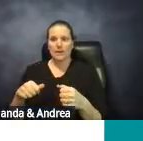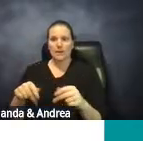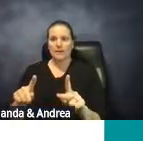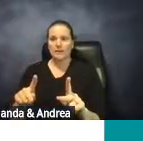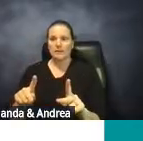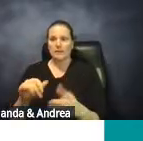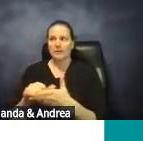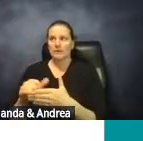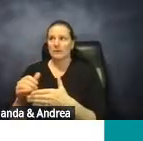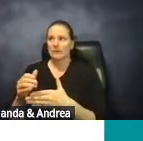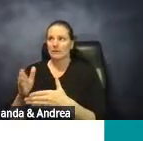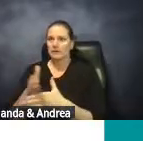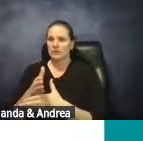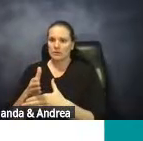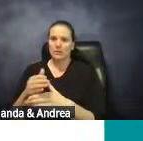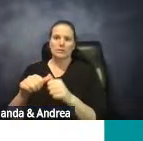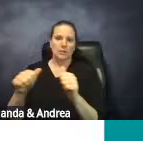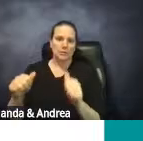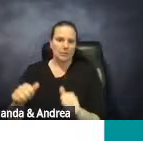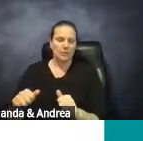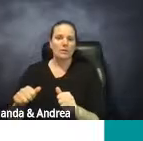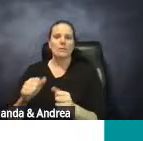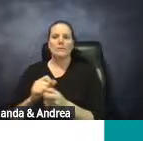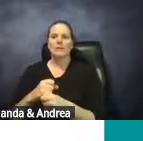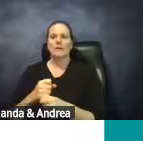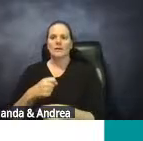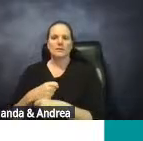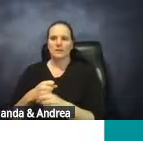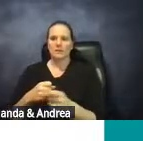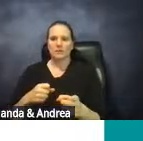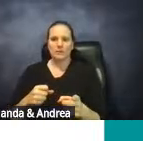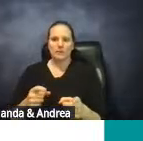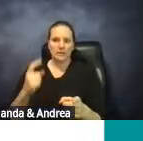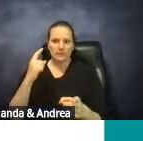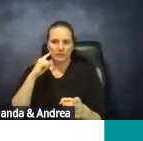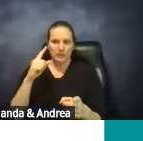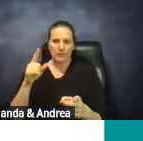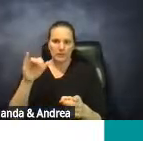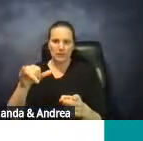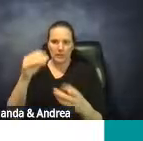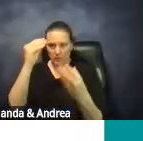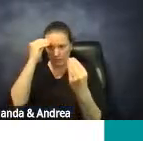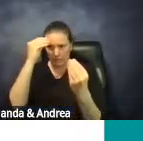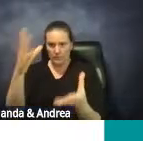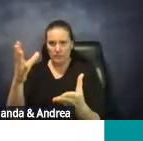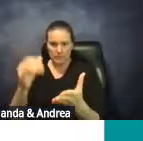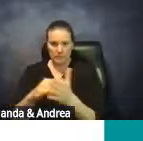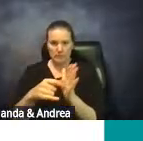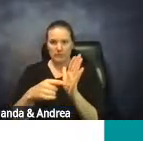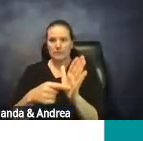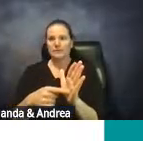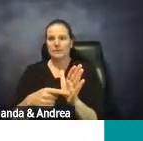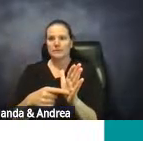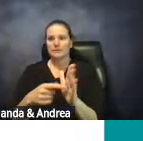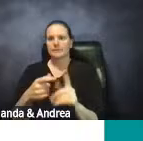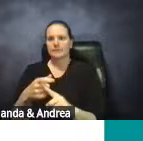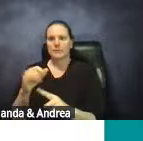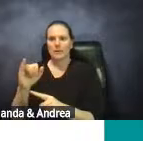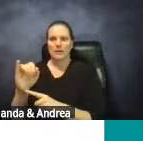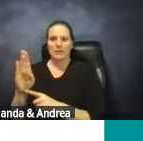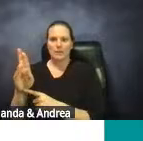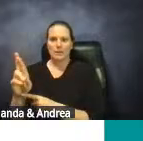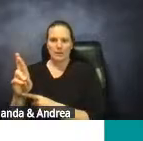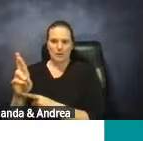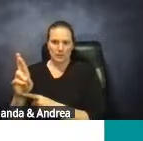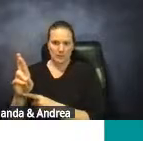shape, mold, and make final comments. That information will then be presented to our IBR